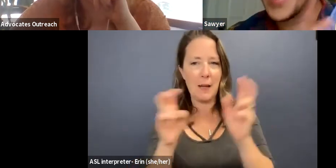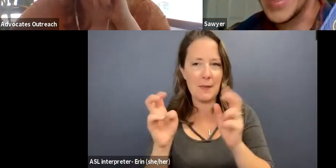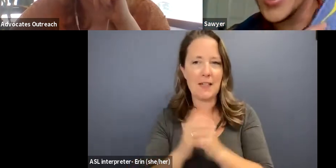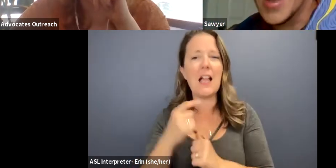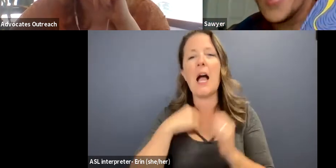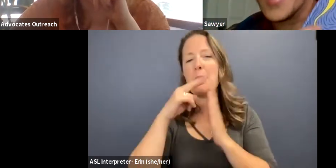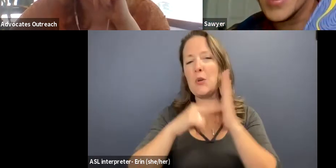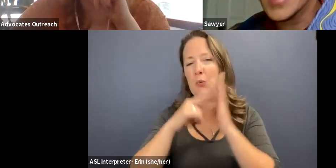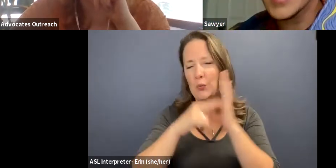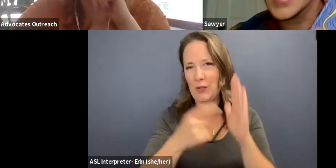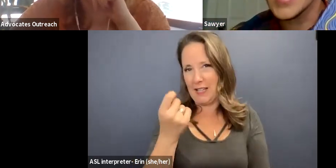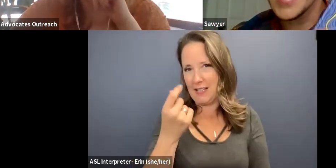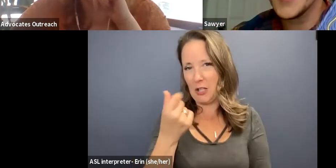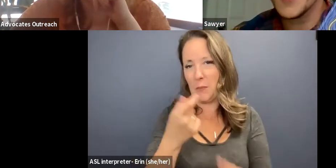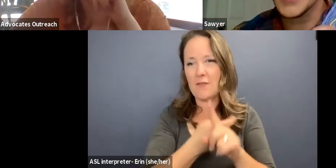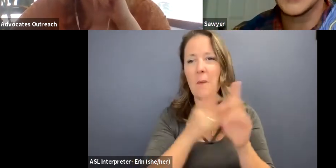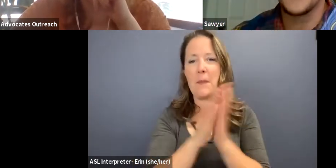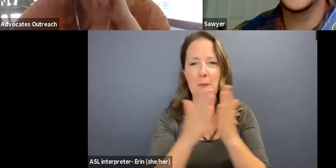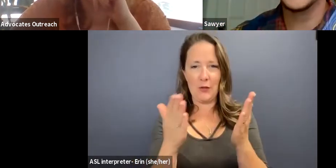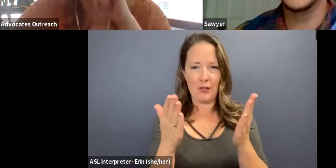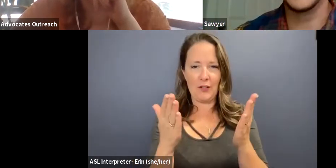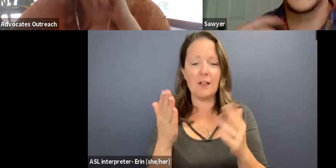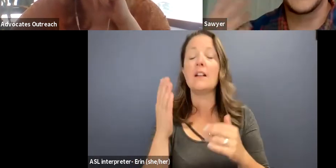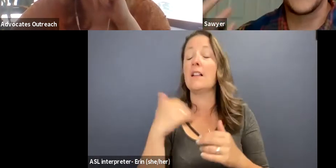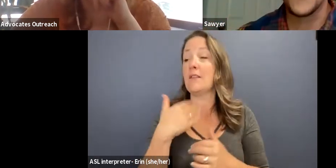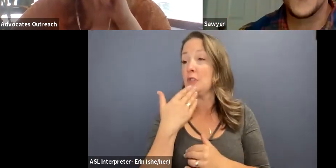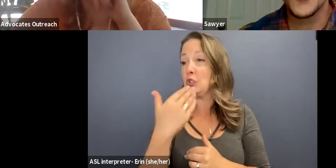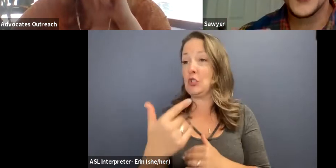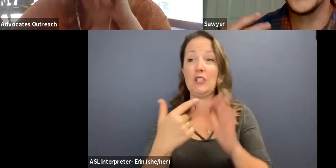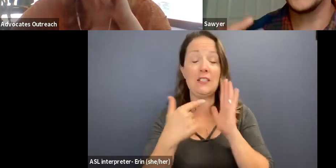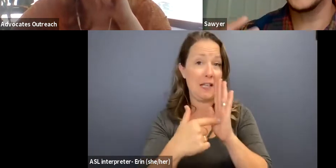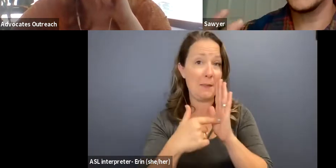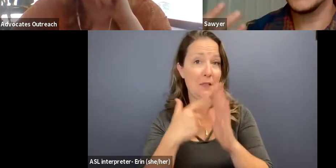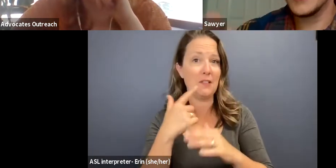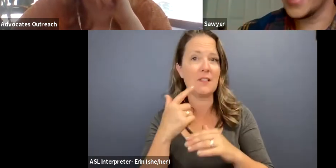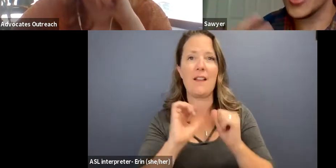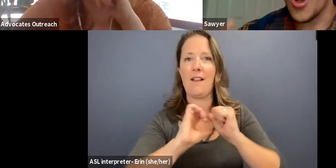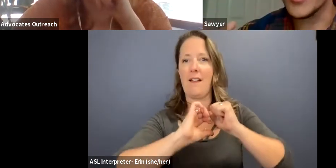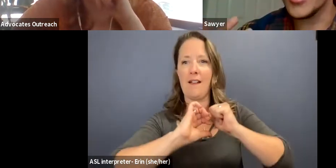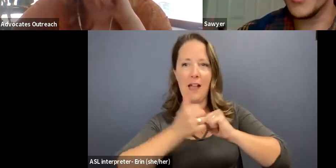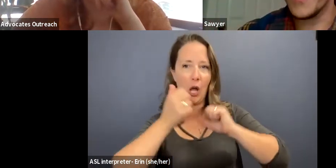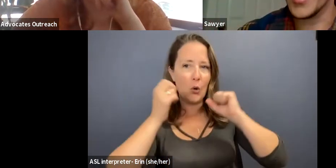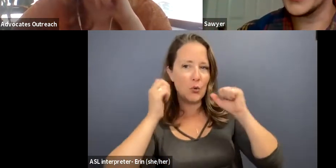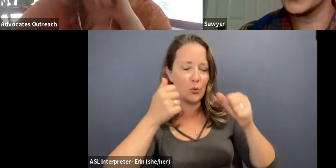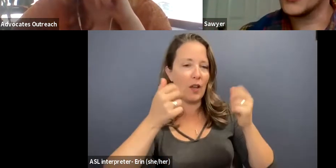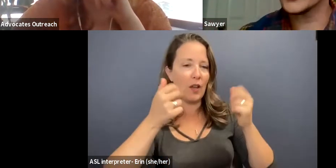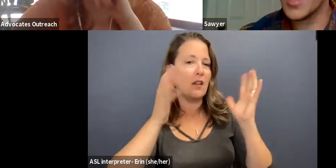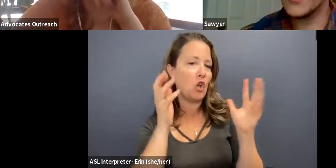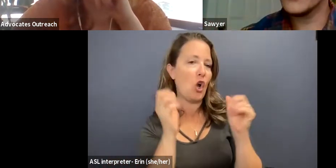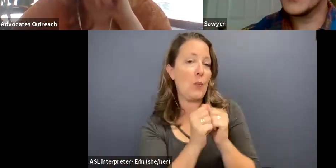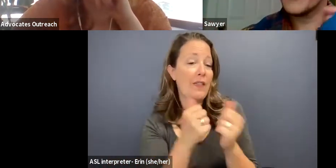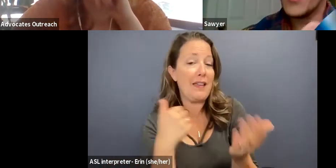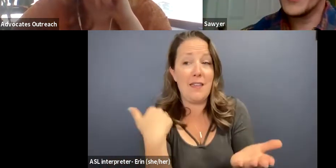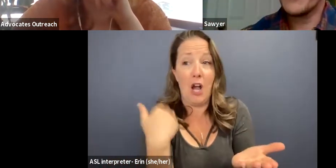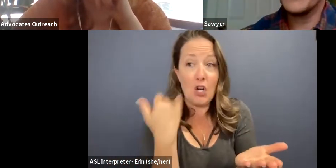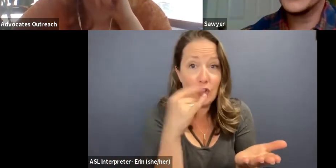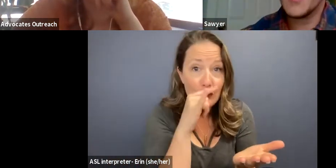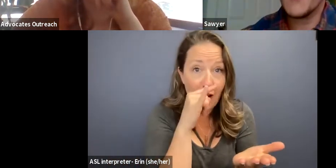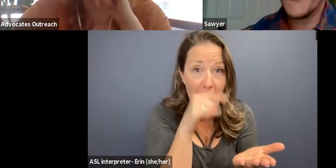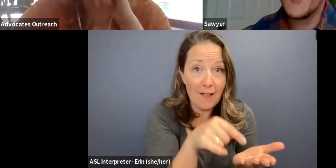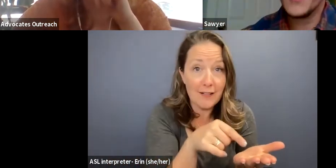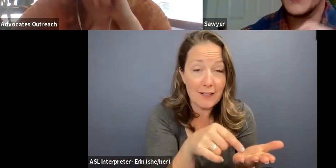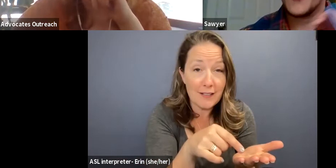keep that as the goal. Because kids aren't going to remember every single word that we say to them, but